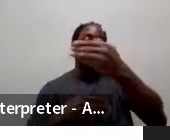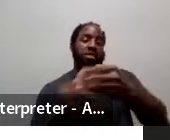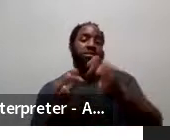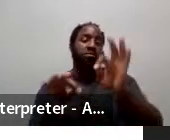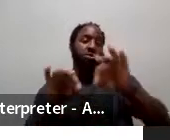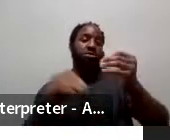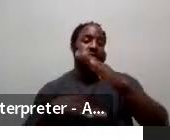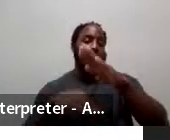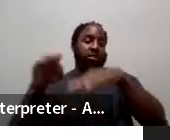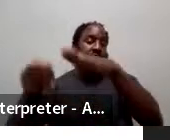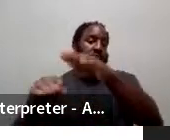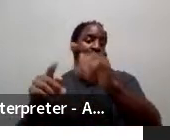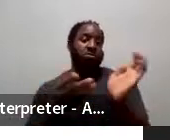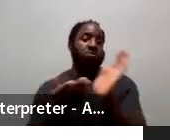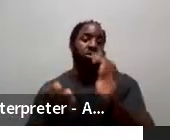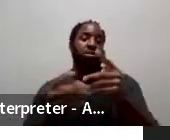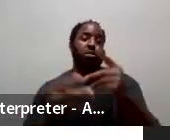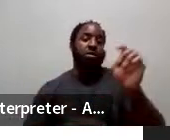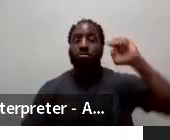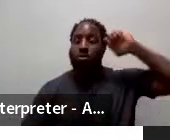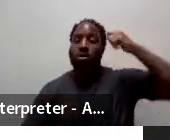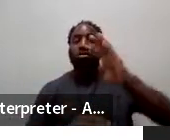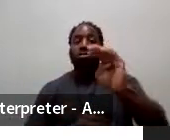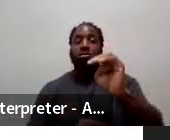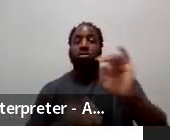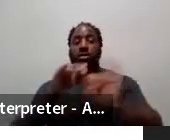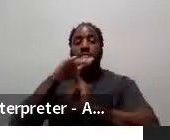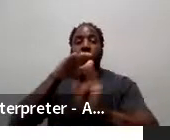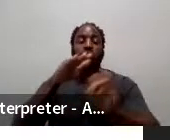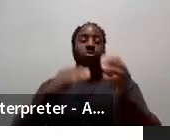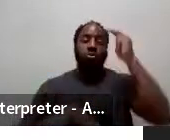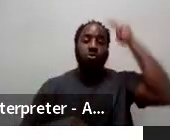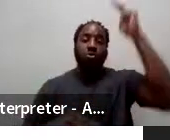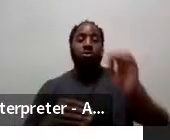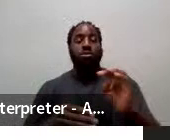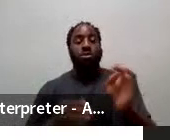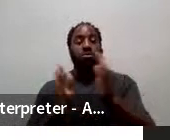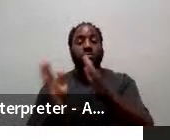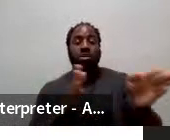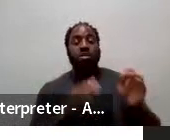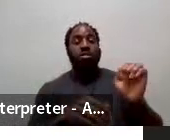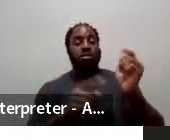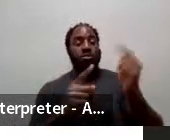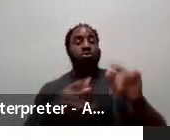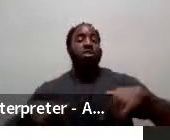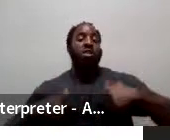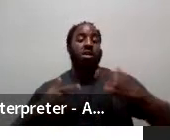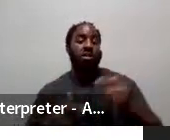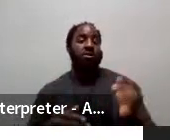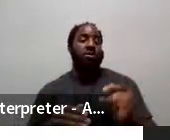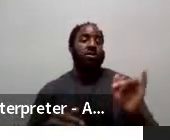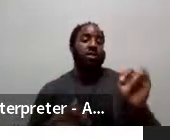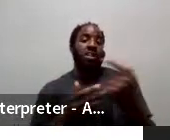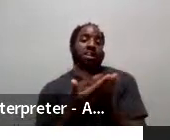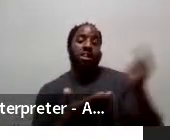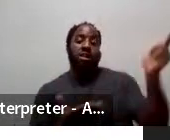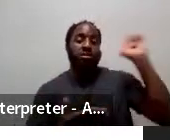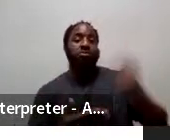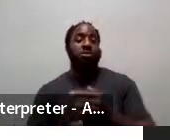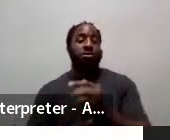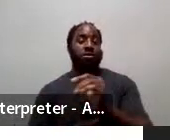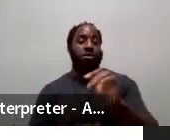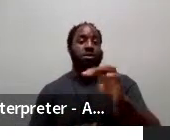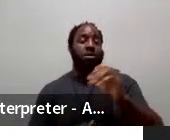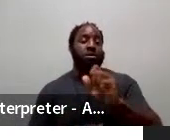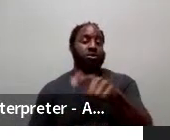to bringing the Bronx Metro North planning work to life. Just last week, as you may know,